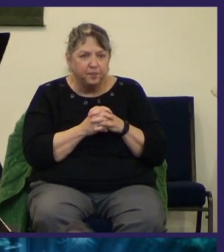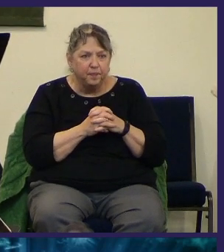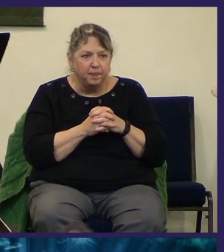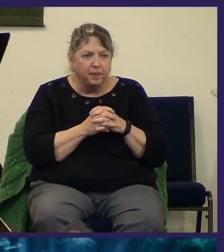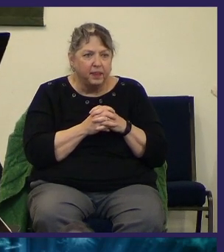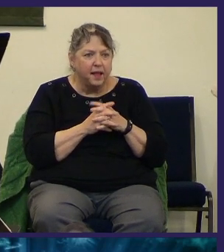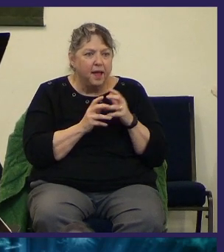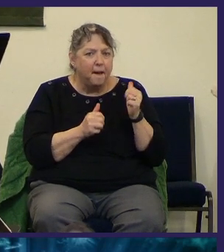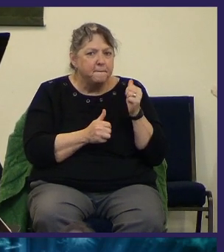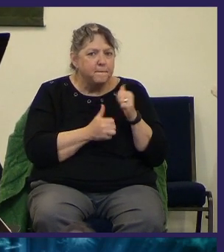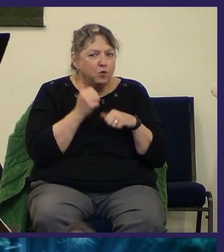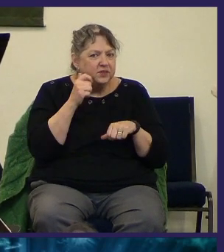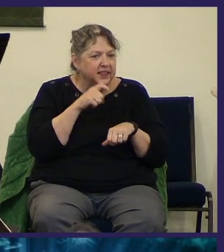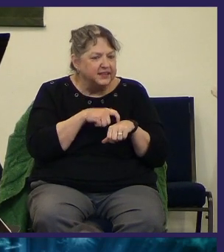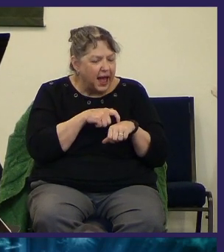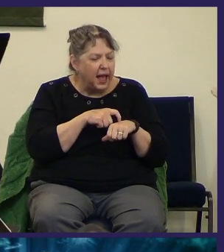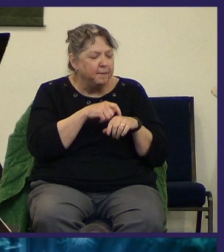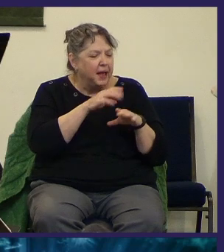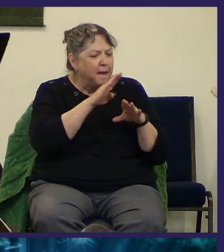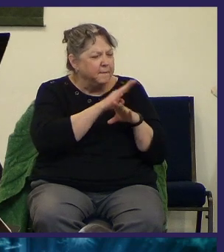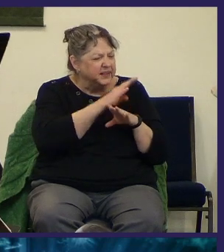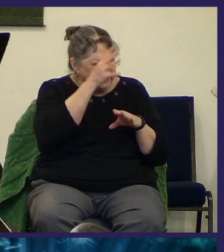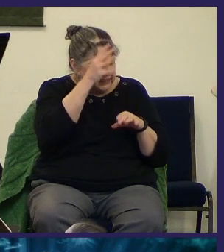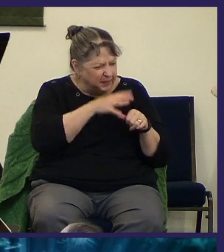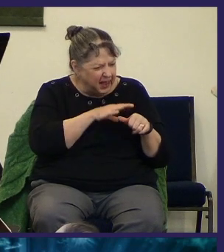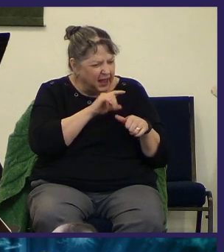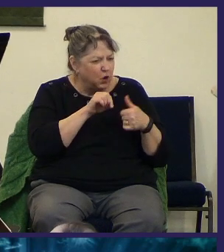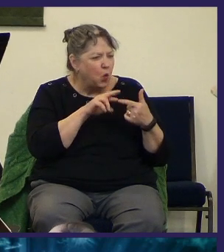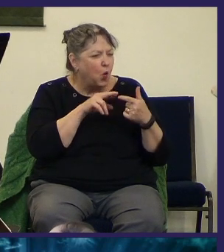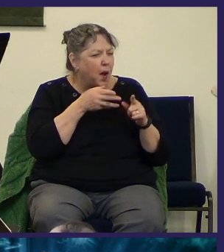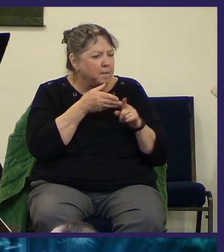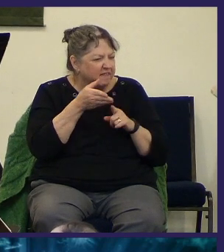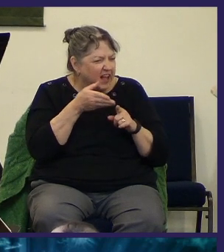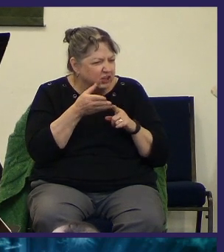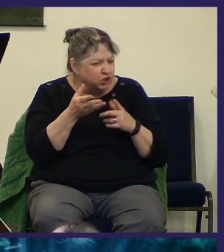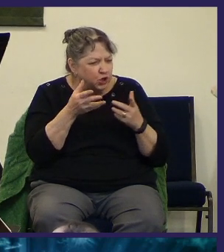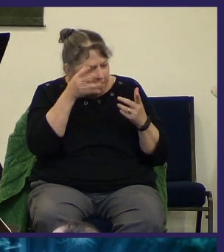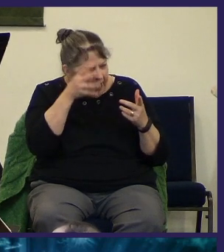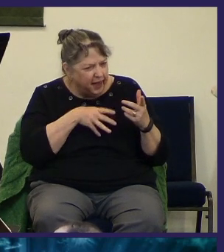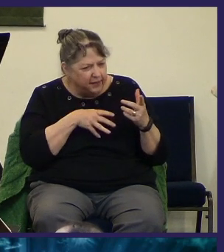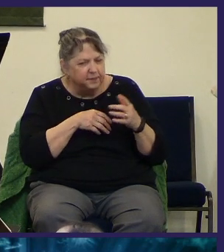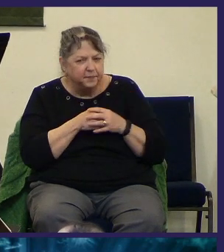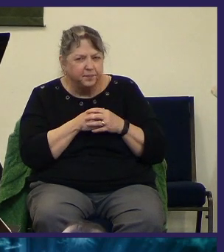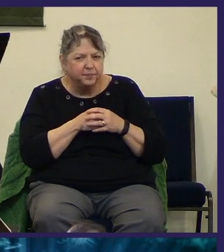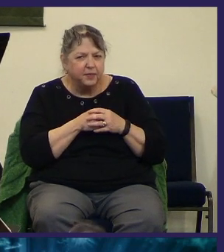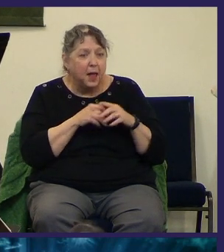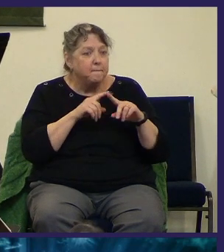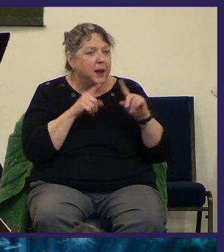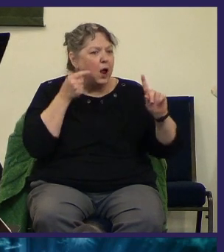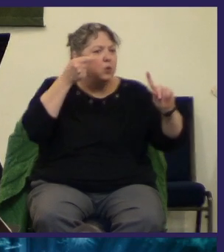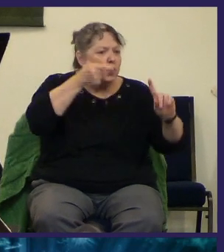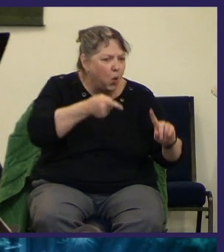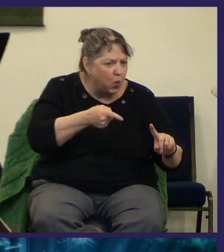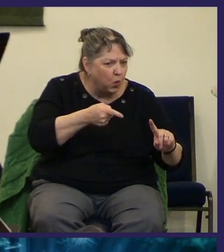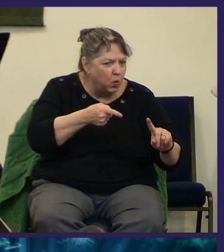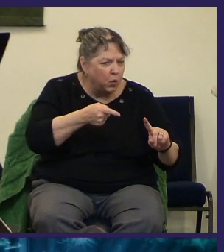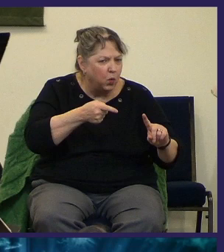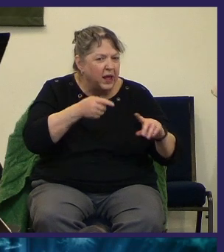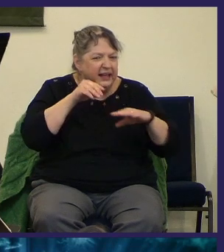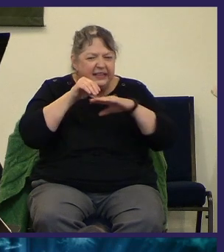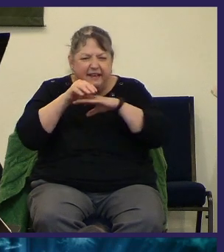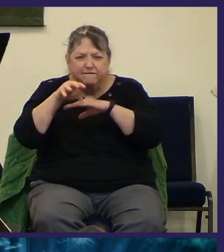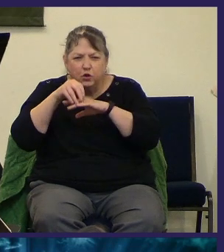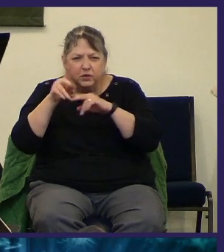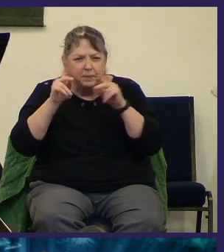with the same purpose as we have right here in this church is to lead others to christ they are handing out